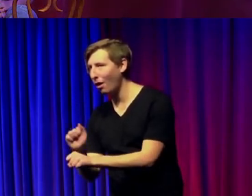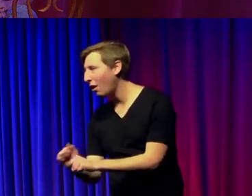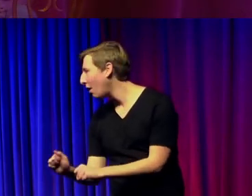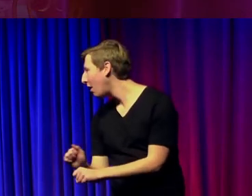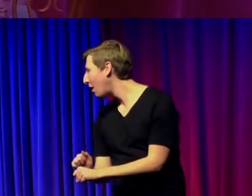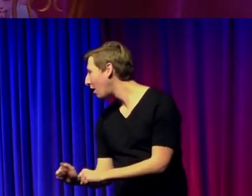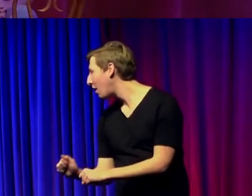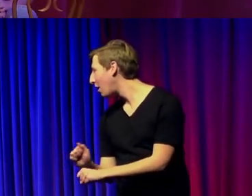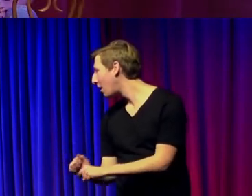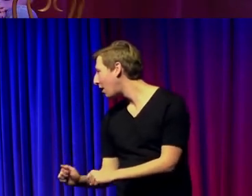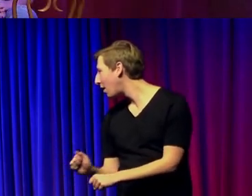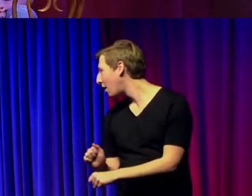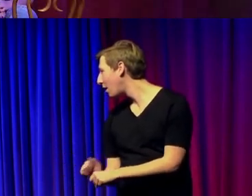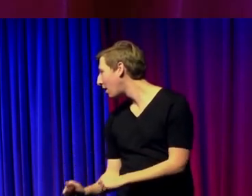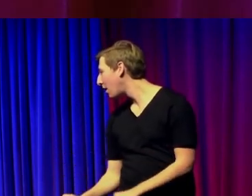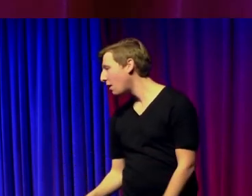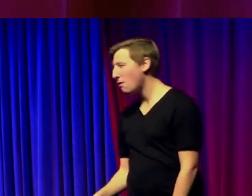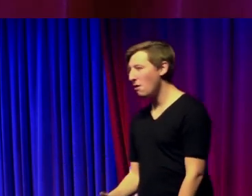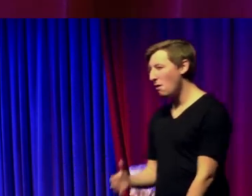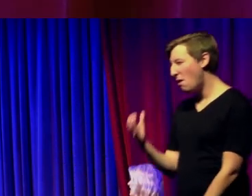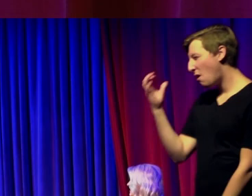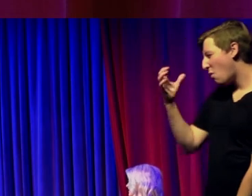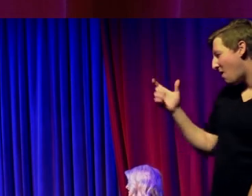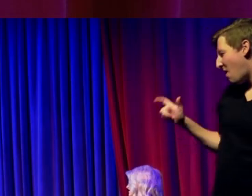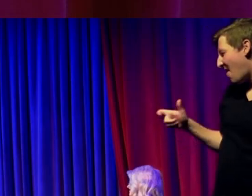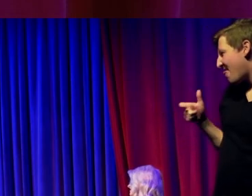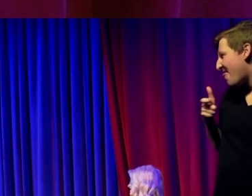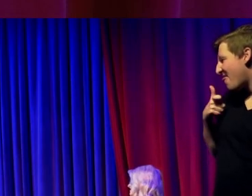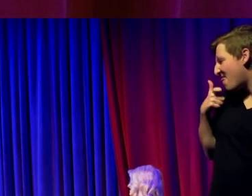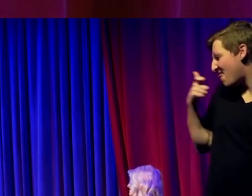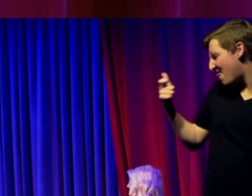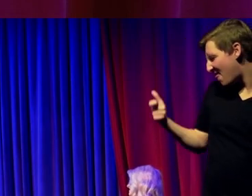Love that thick corduroy you're wearing.